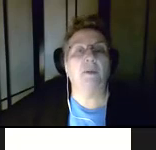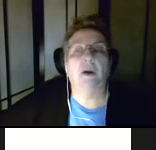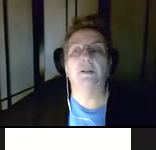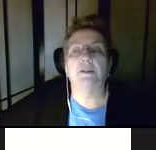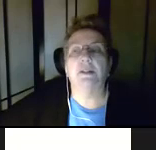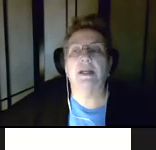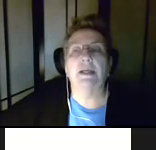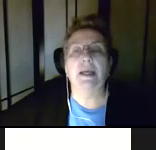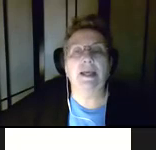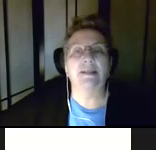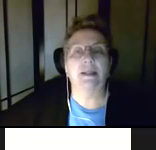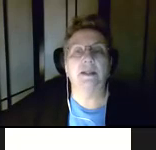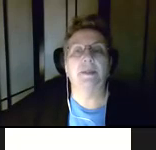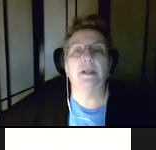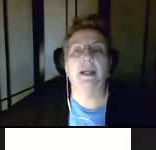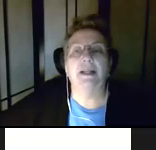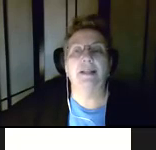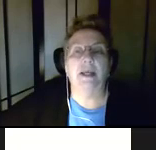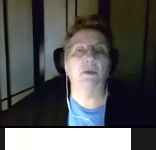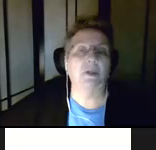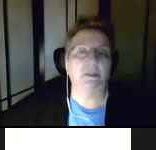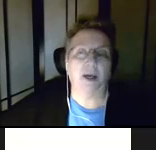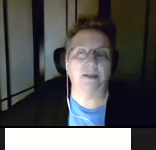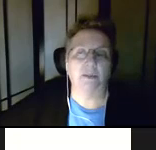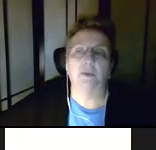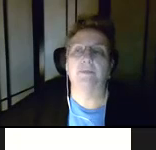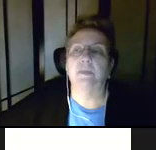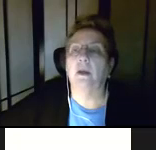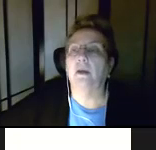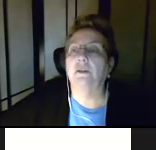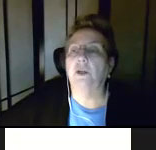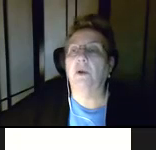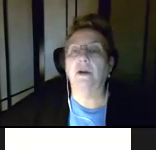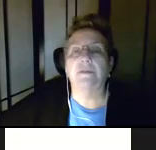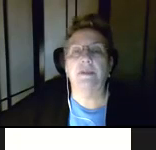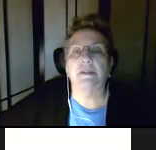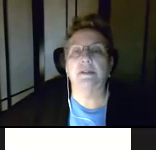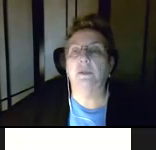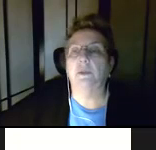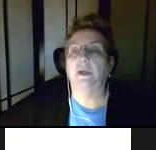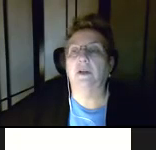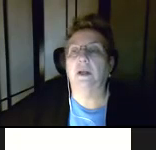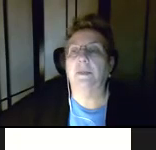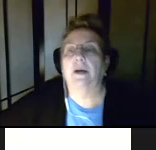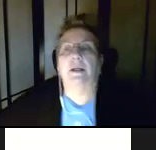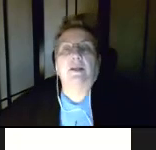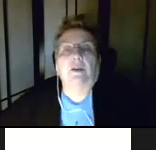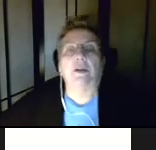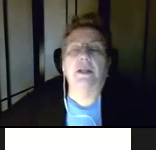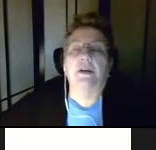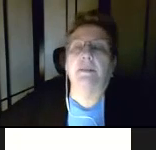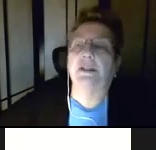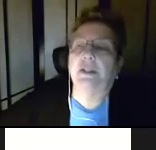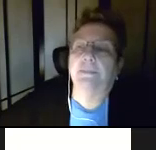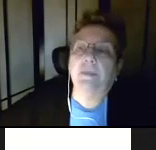our part to stay as independent and as able as possible. So part of this we want to talk about, and you